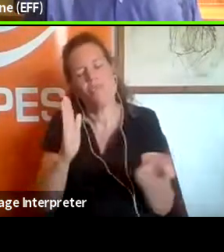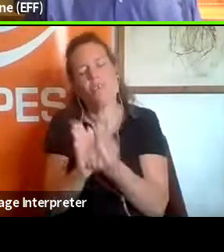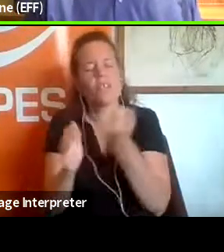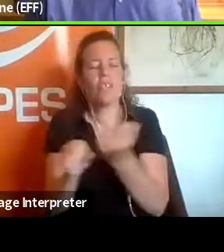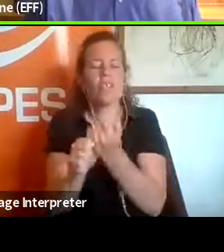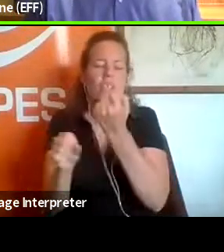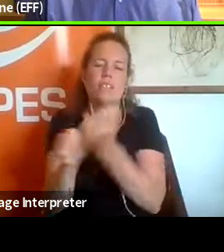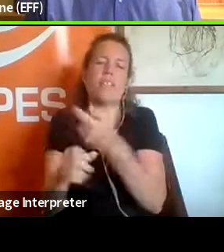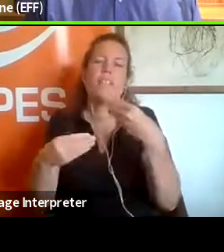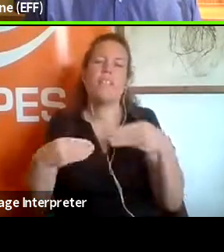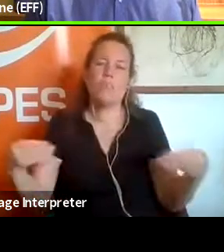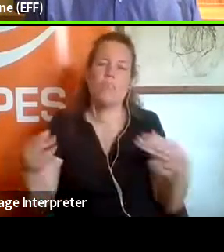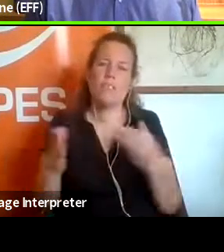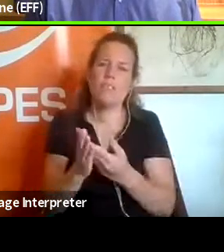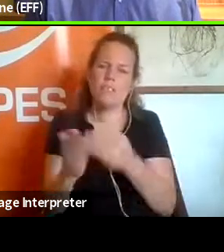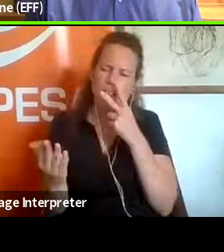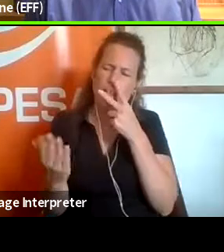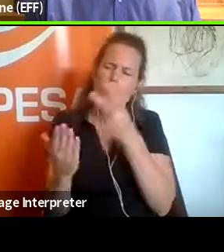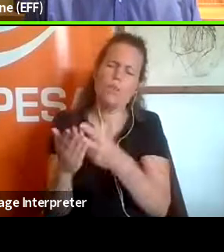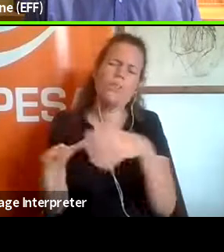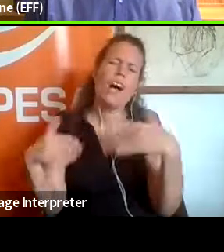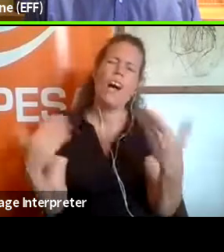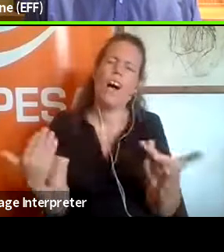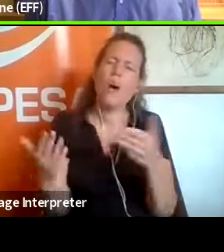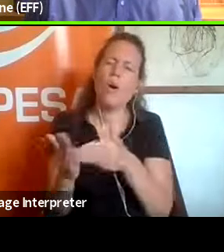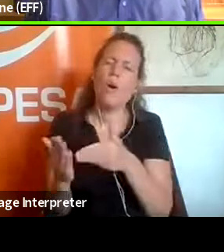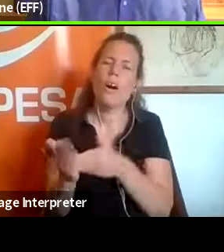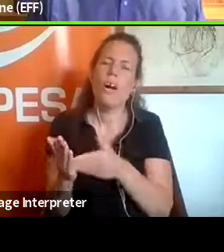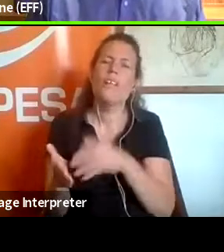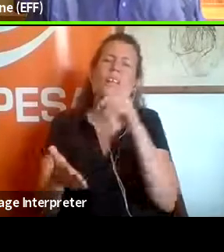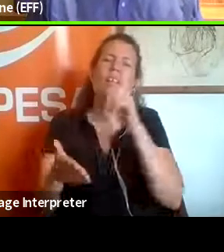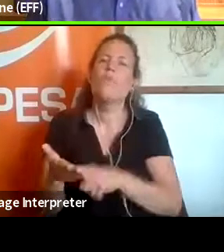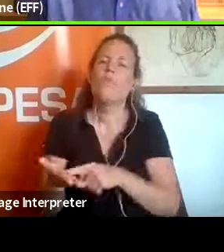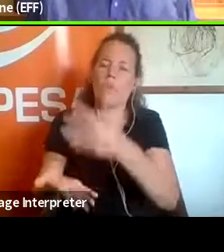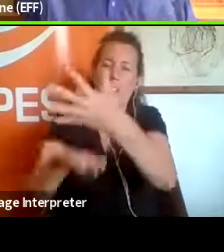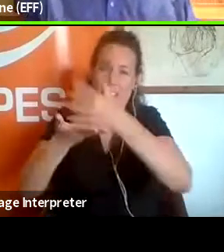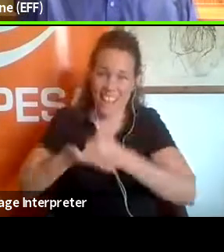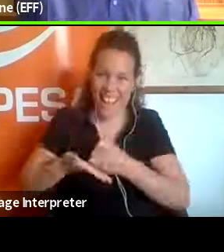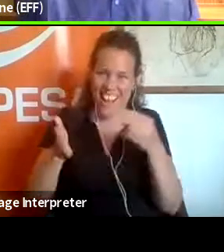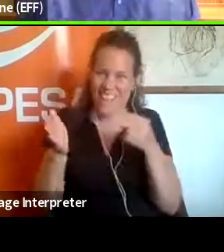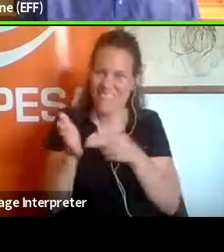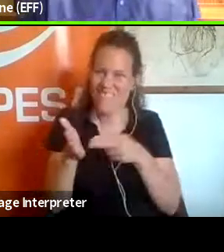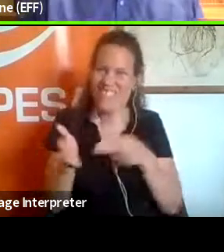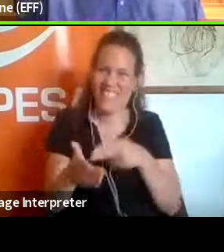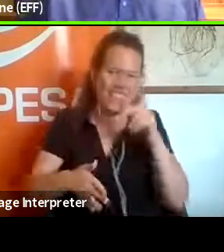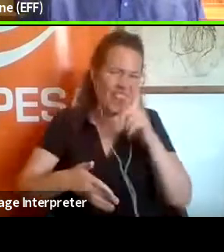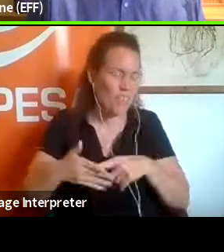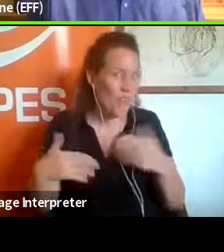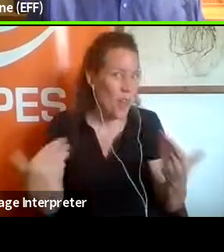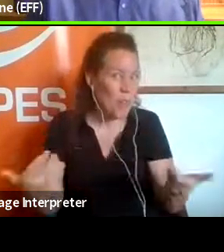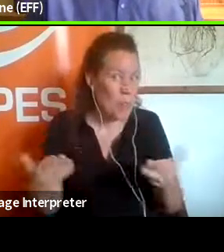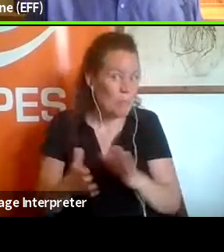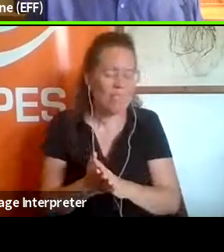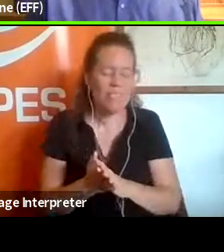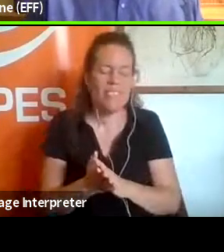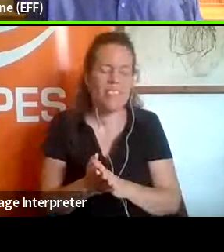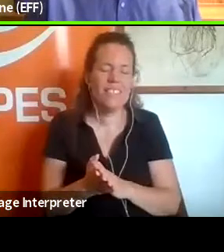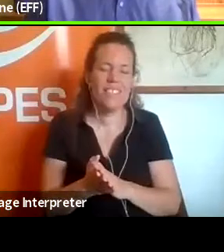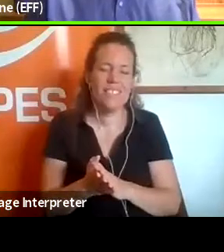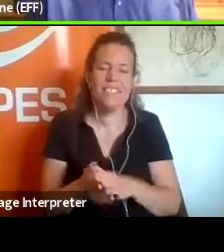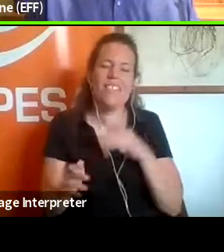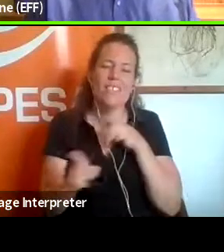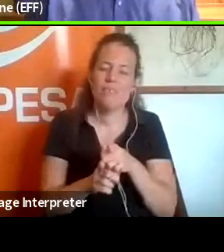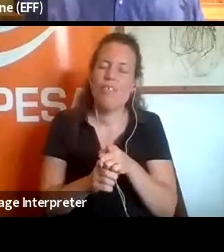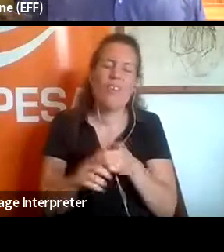will look like, and what help we actually need from people to have those come to